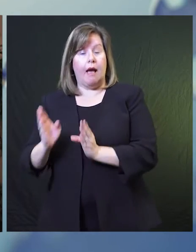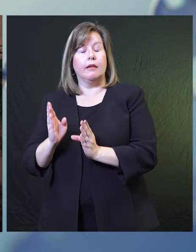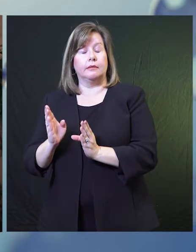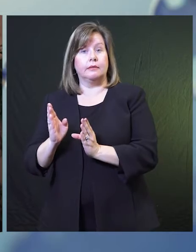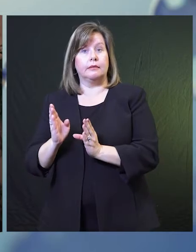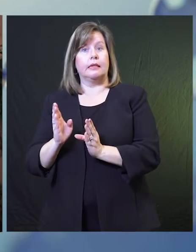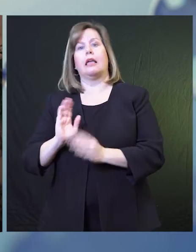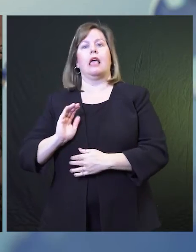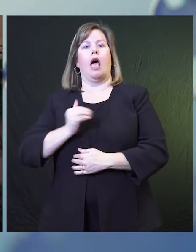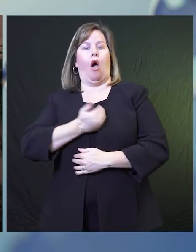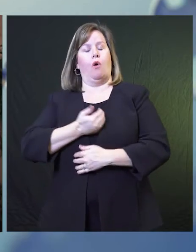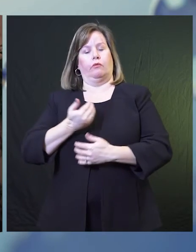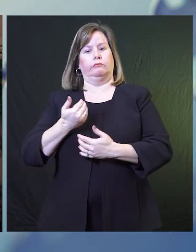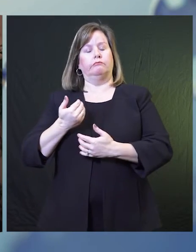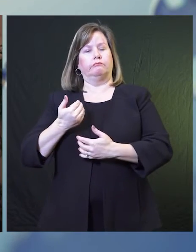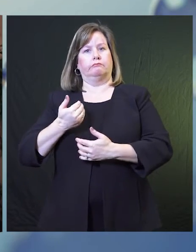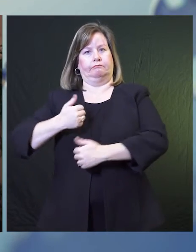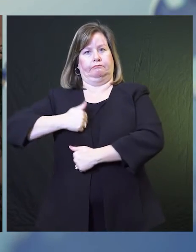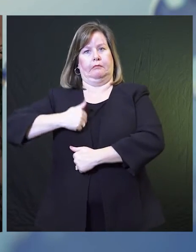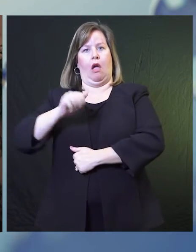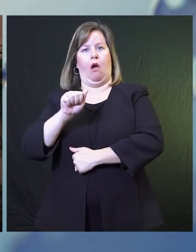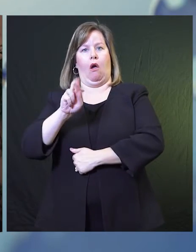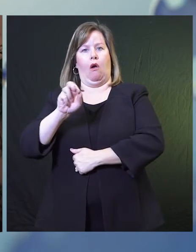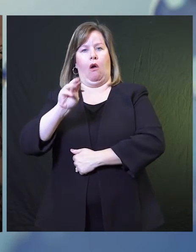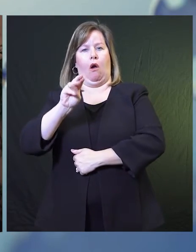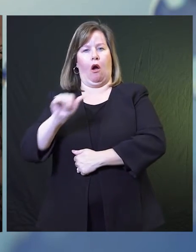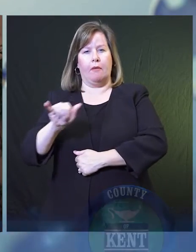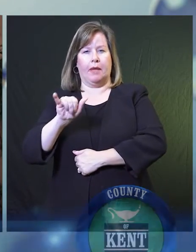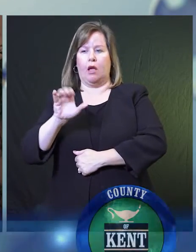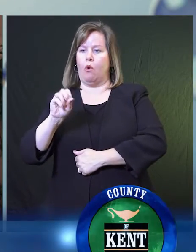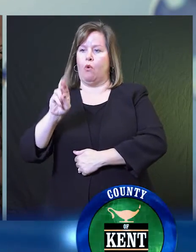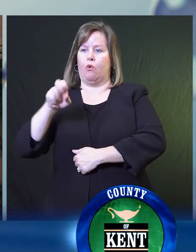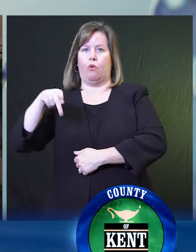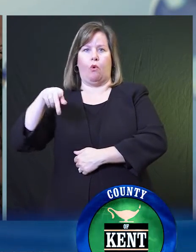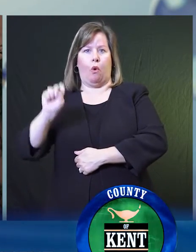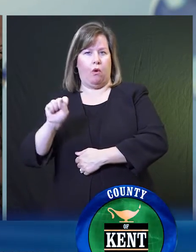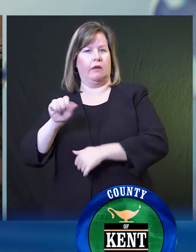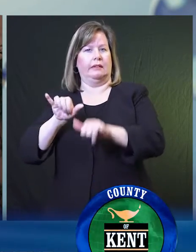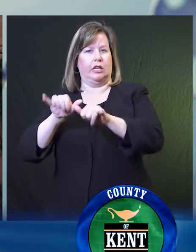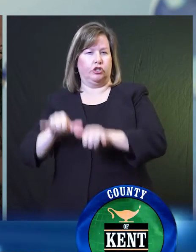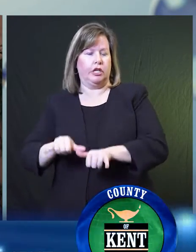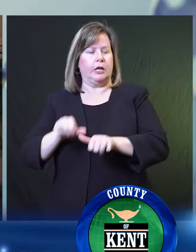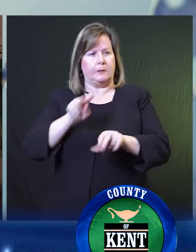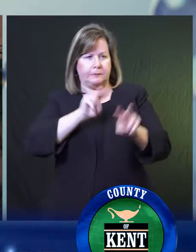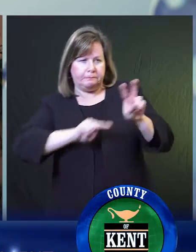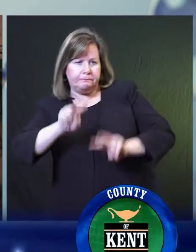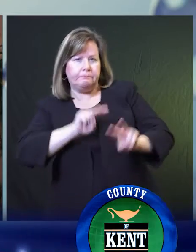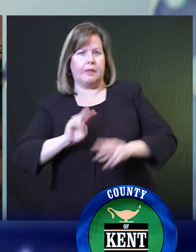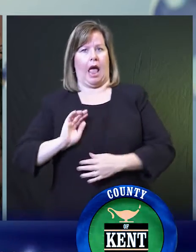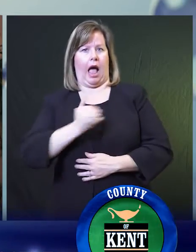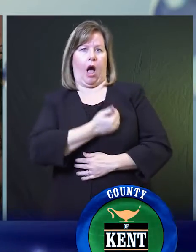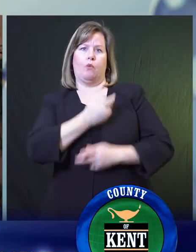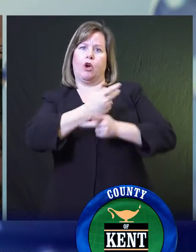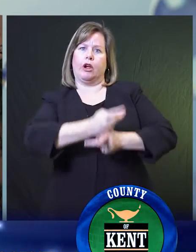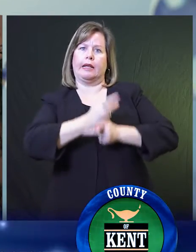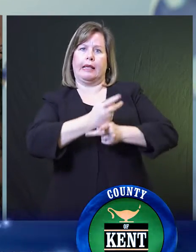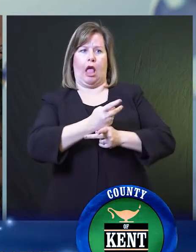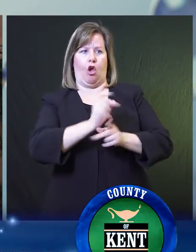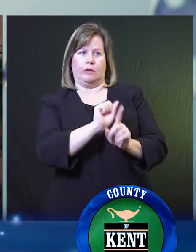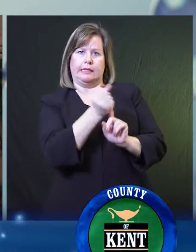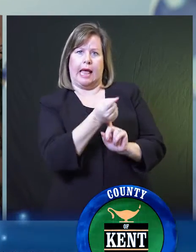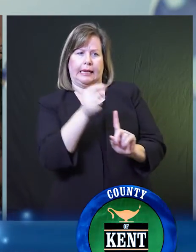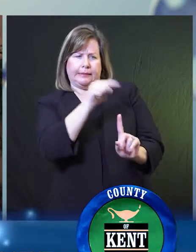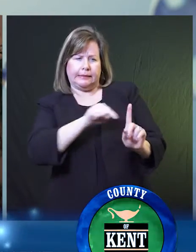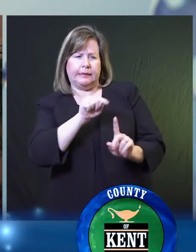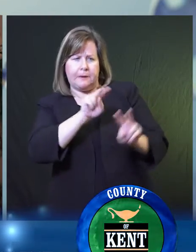Corps of Engineers has been in town. They've looked at facilities as alternate care settings in case we had a huge surge